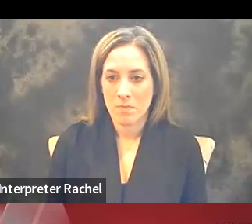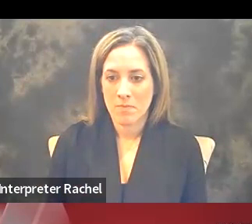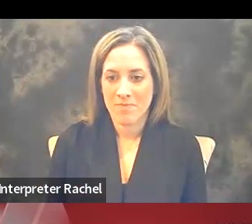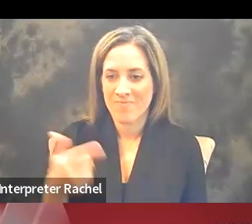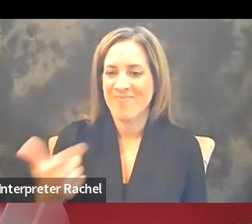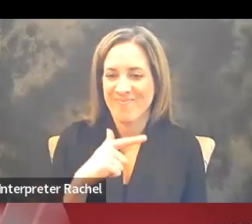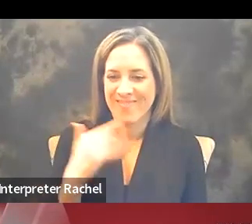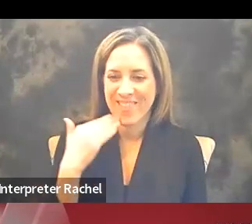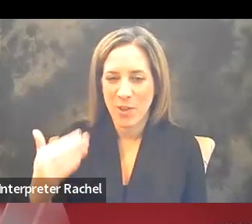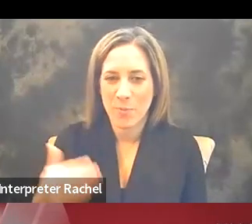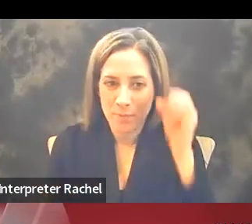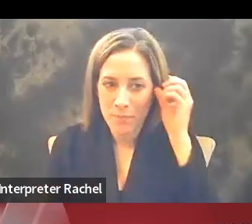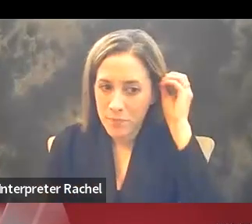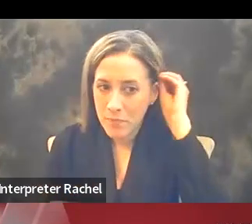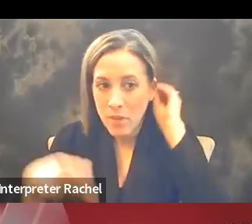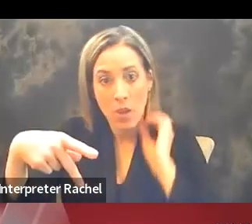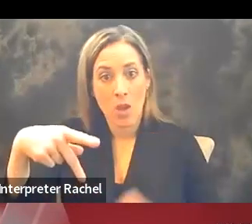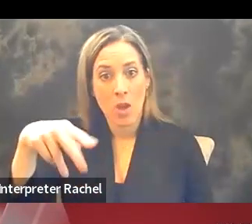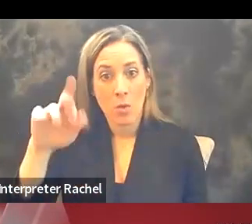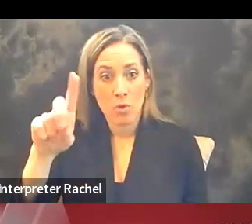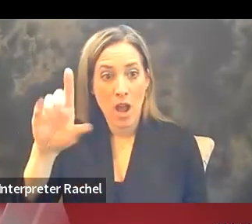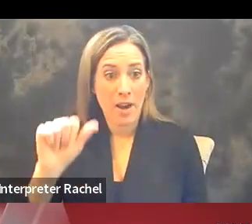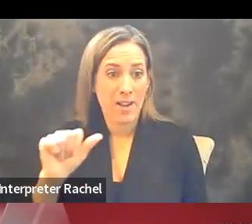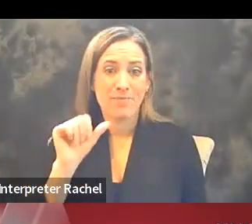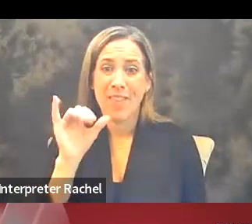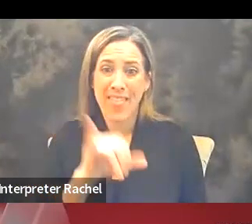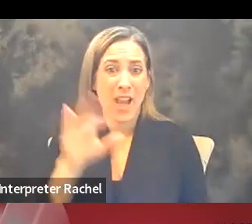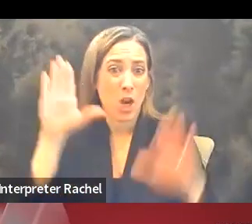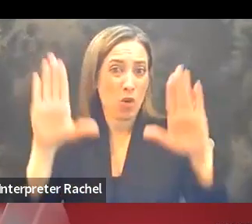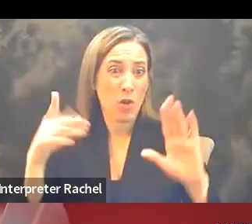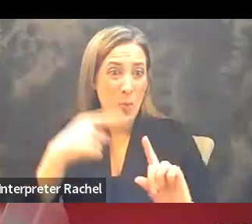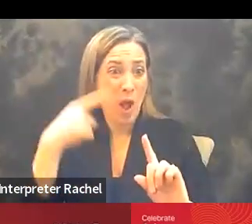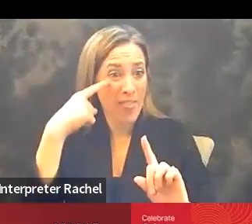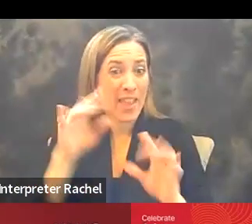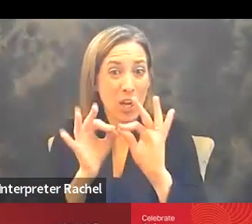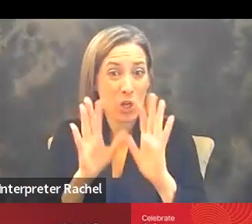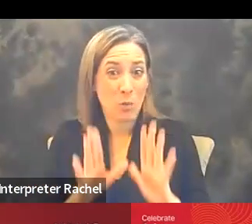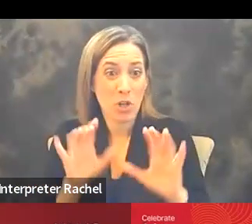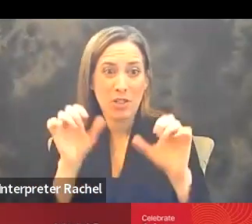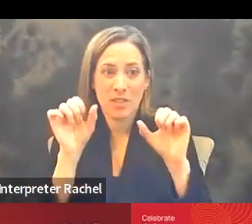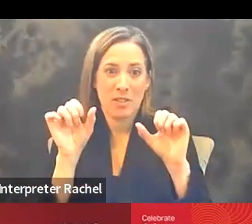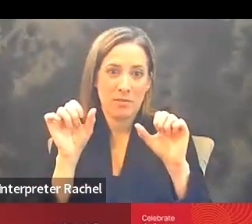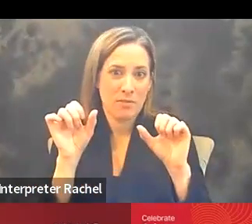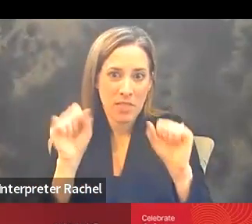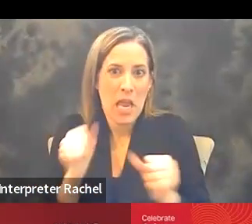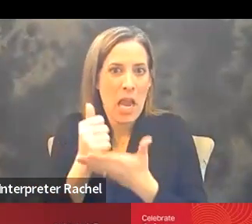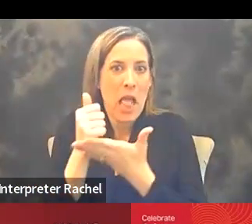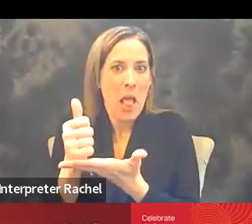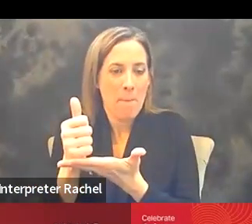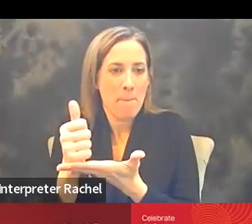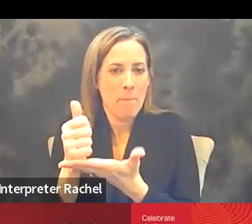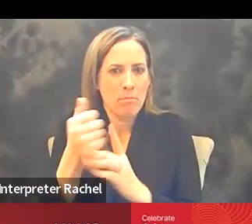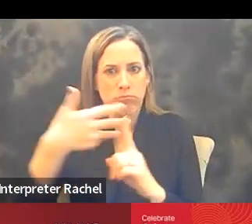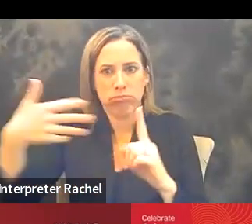That Absolutely. is, if I can say something very quick, that is a great point, and I think that's where interpreters can actually help. I mean, obviously you have the background,